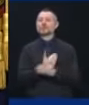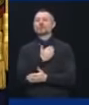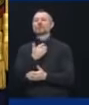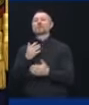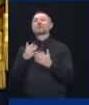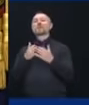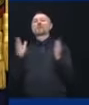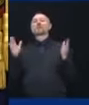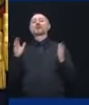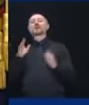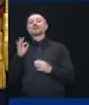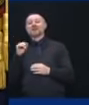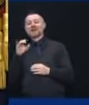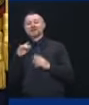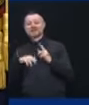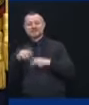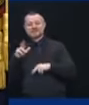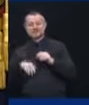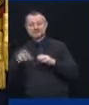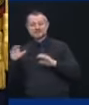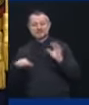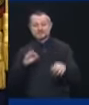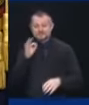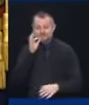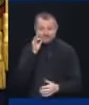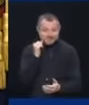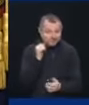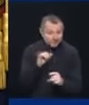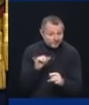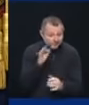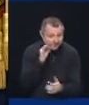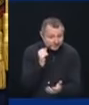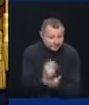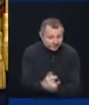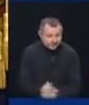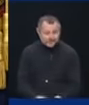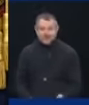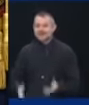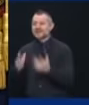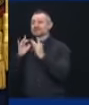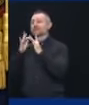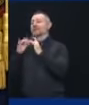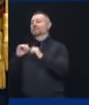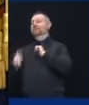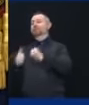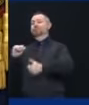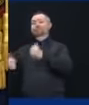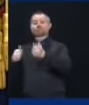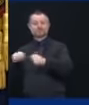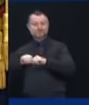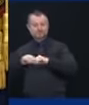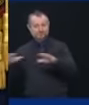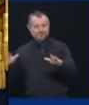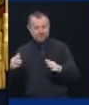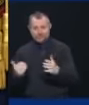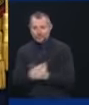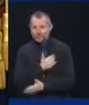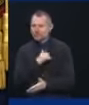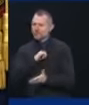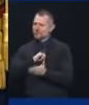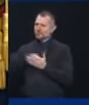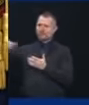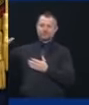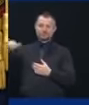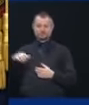cannabis, broadband access, showing a new New York, showing a way forward, public